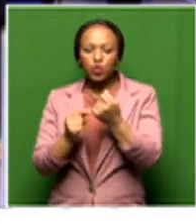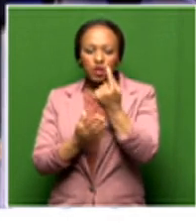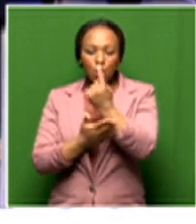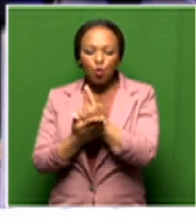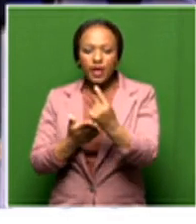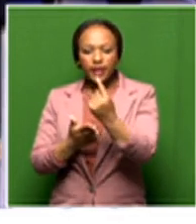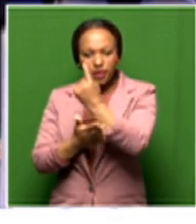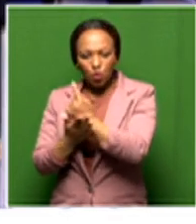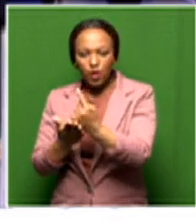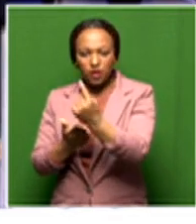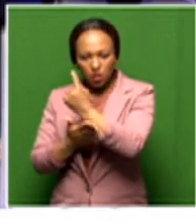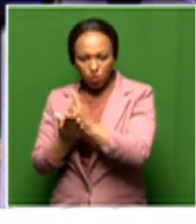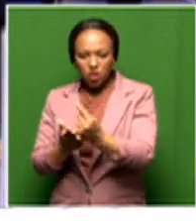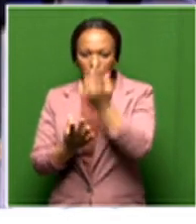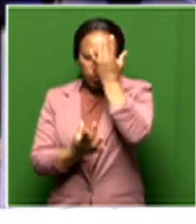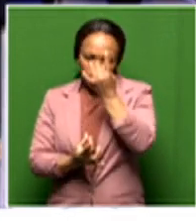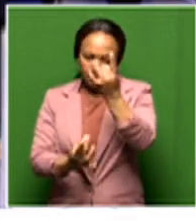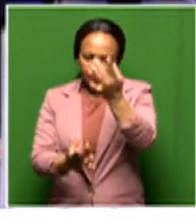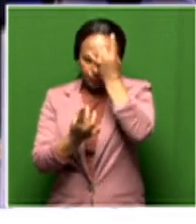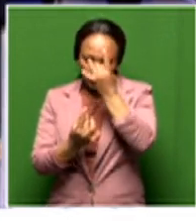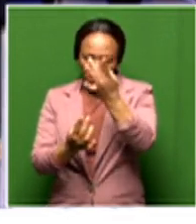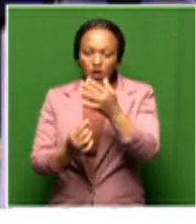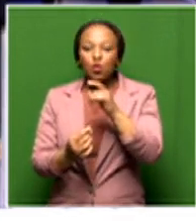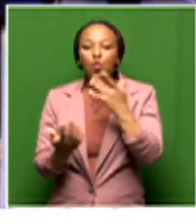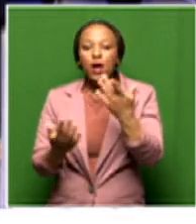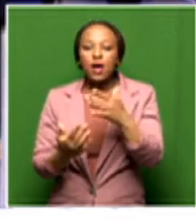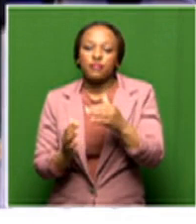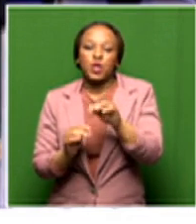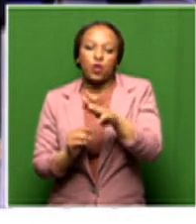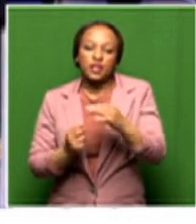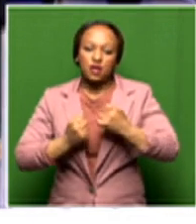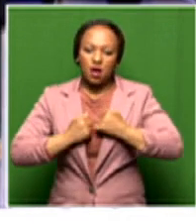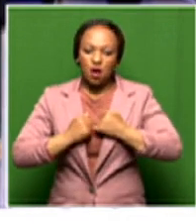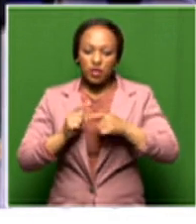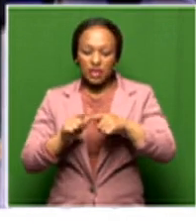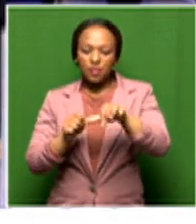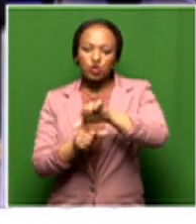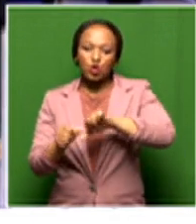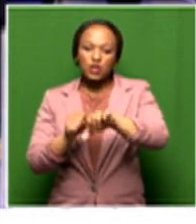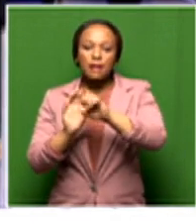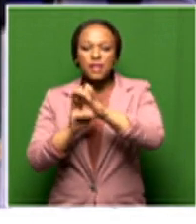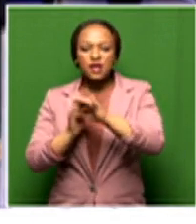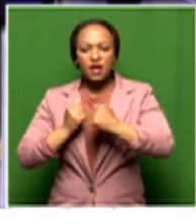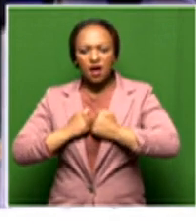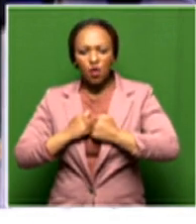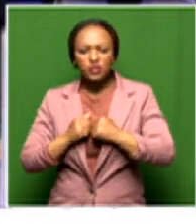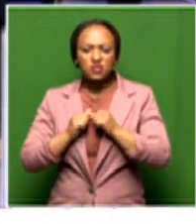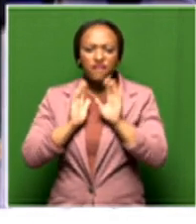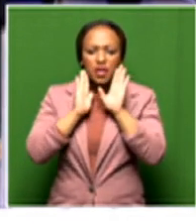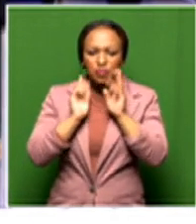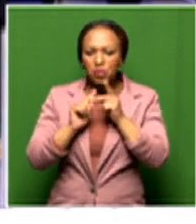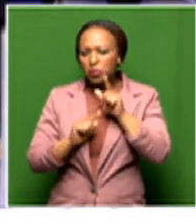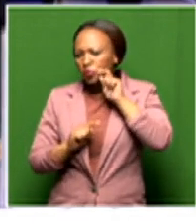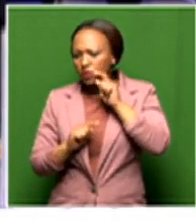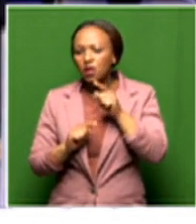There are weekly updates that are issued and are posted on our website and our social media platforms. And